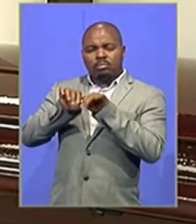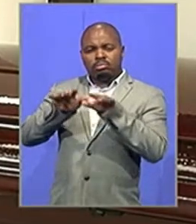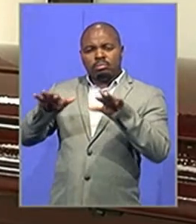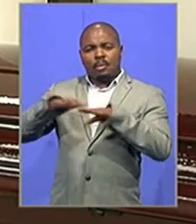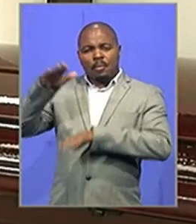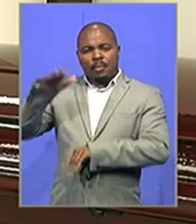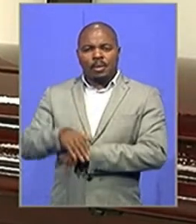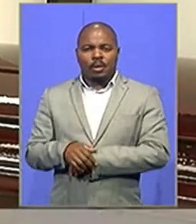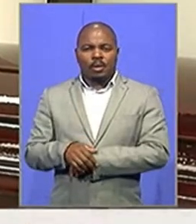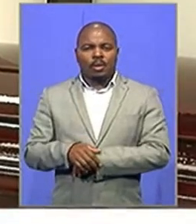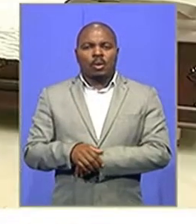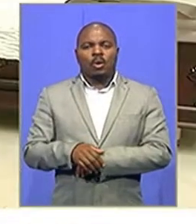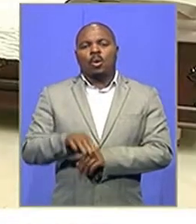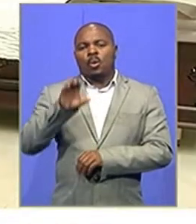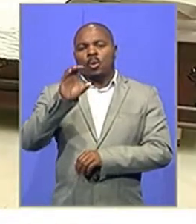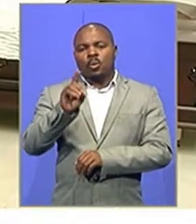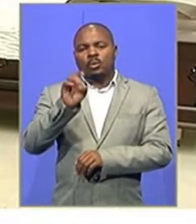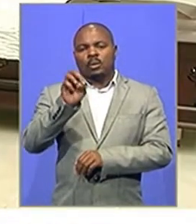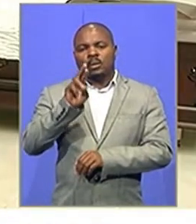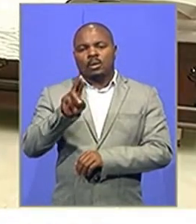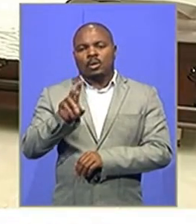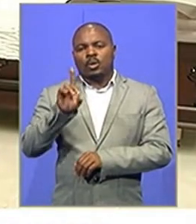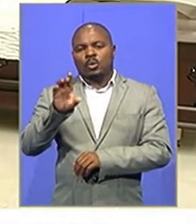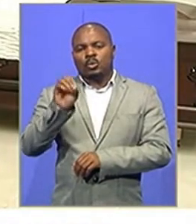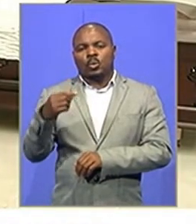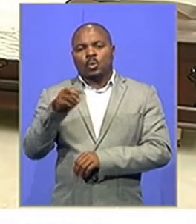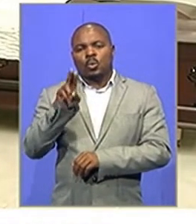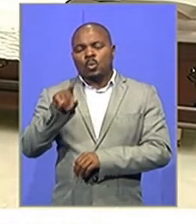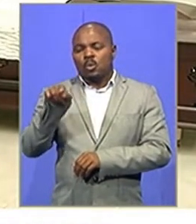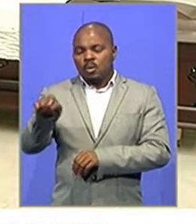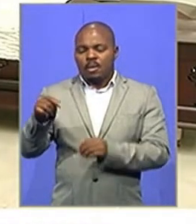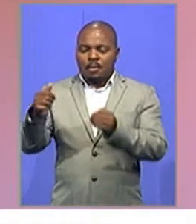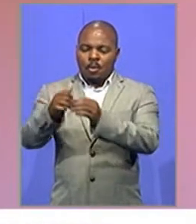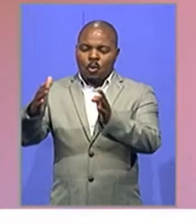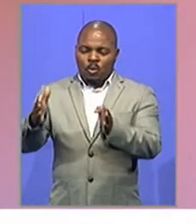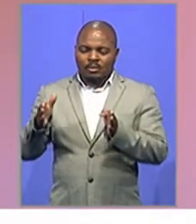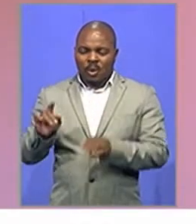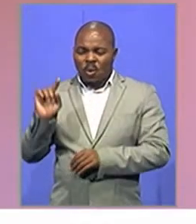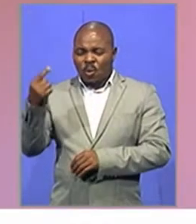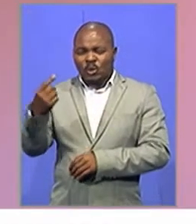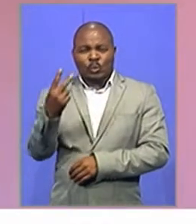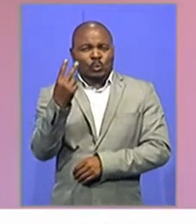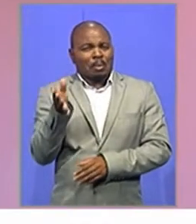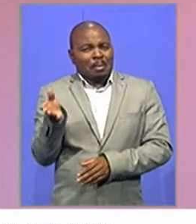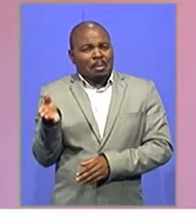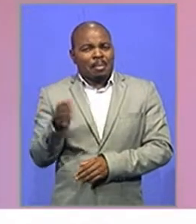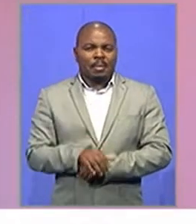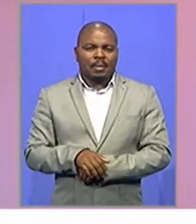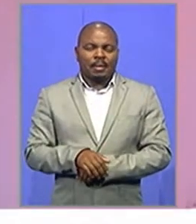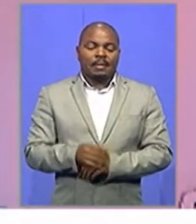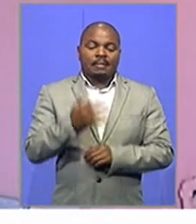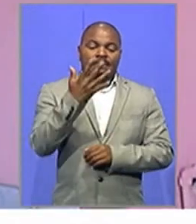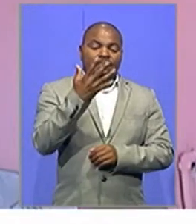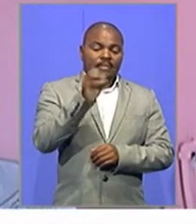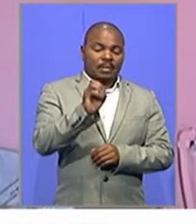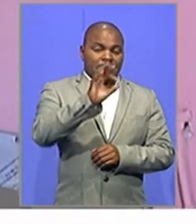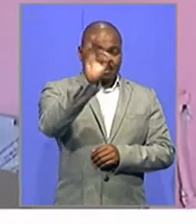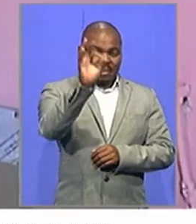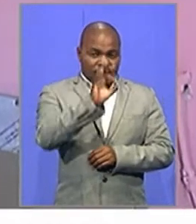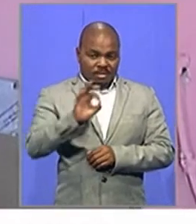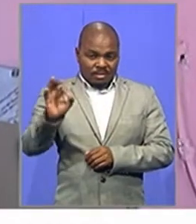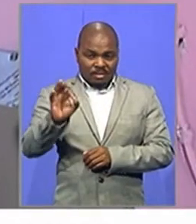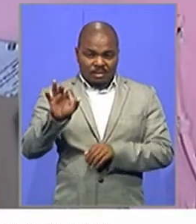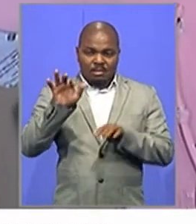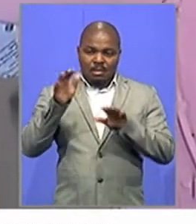wa Order Dugu o salletswe ke mabokoso a mabedi fela. Dipersente tse 50 tsa mafu profenseng